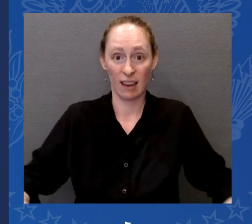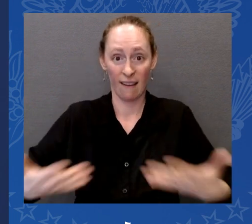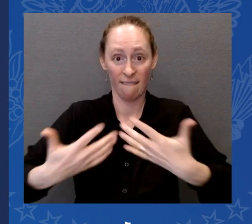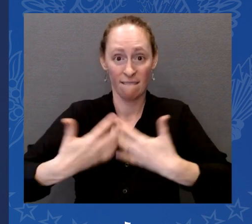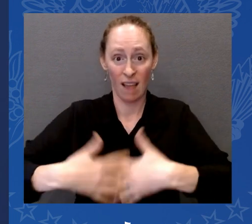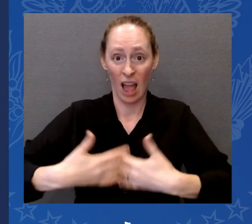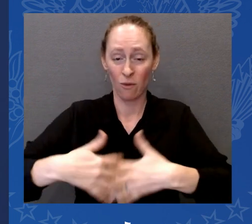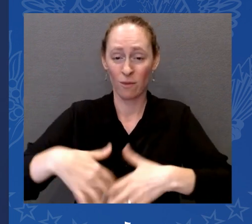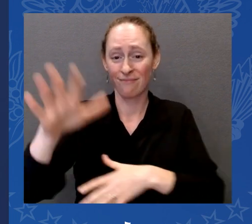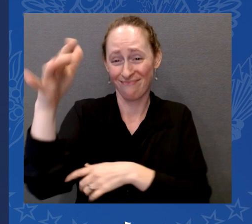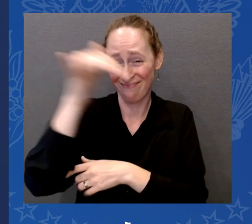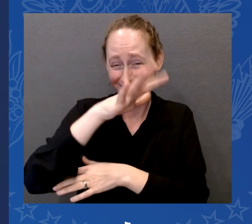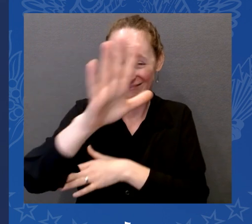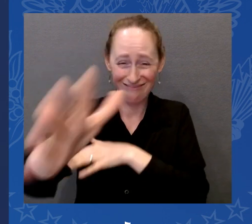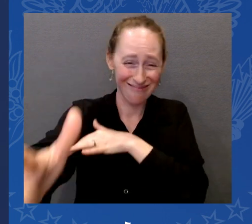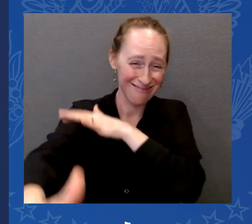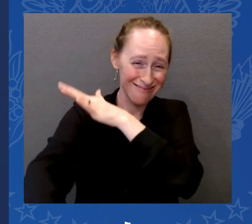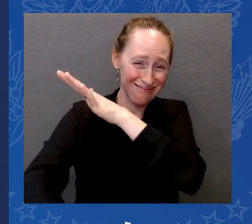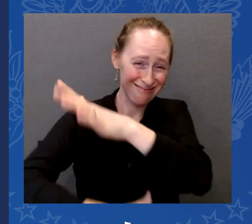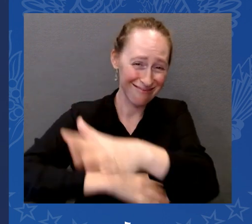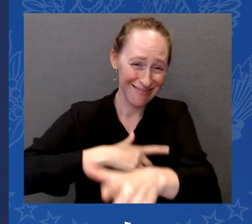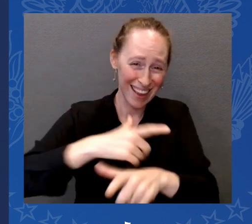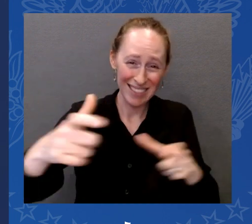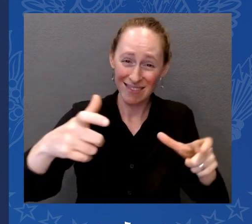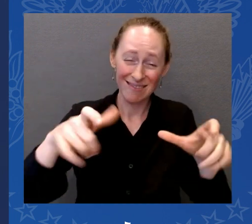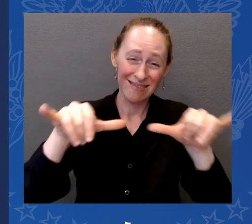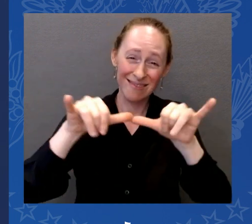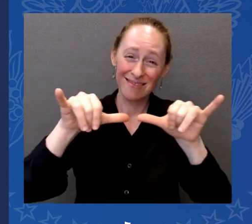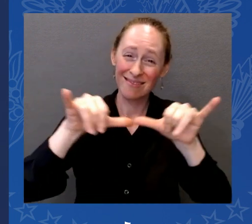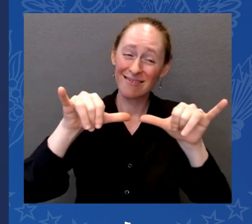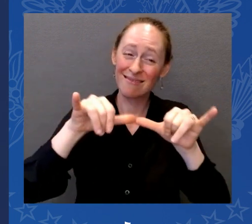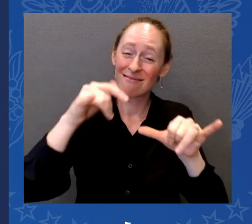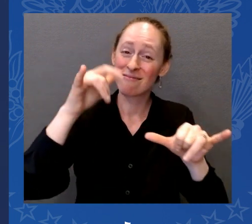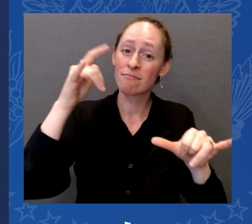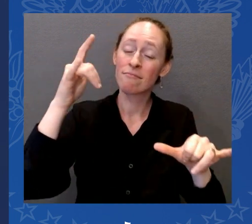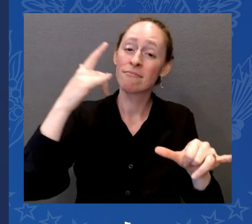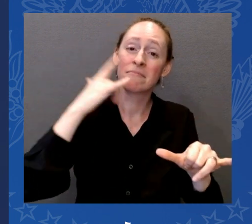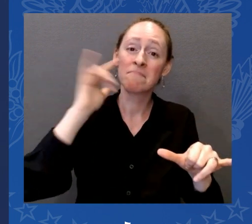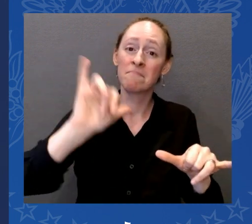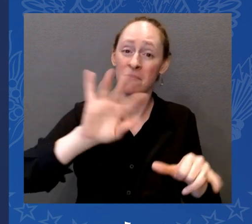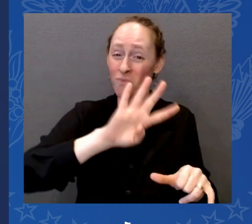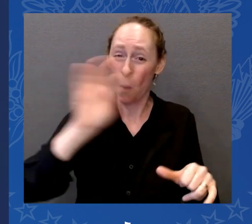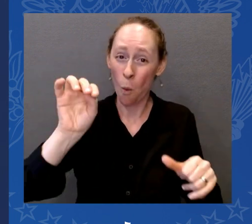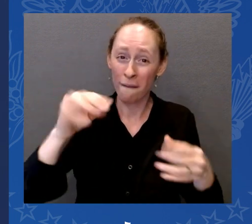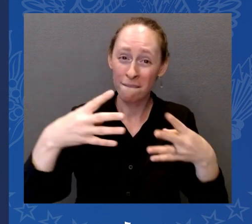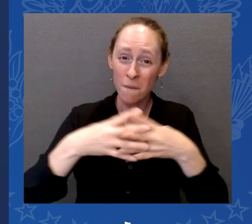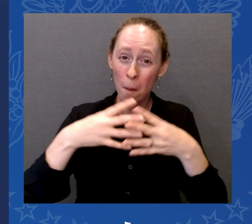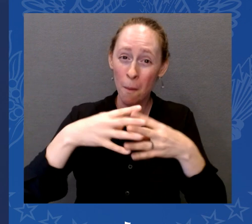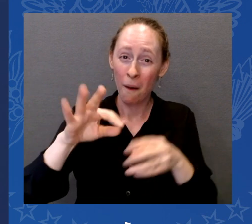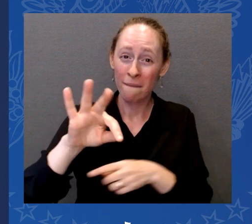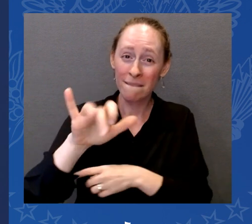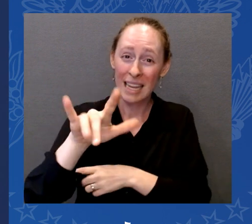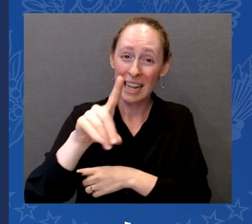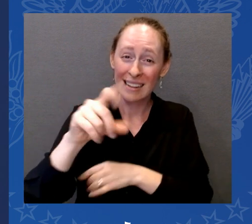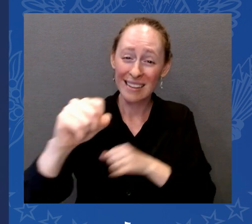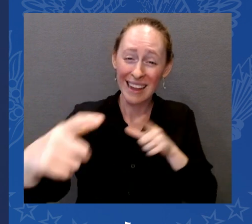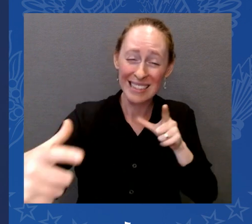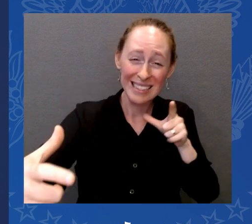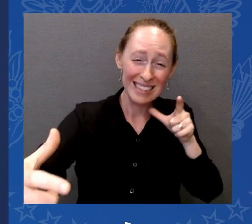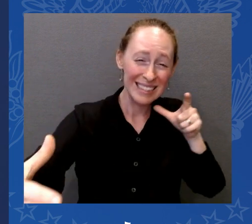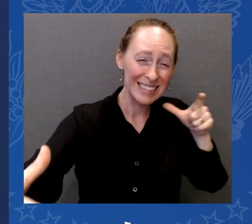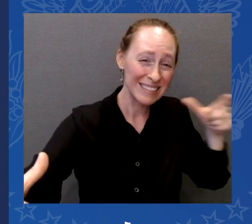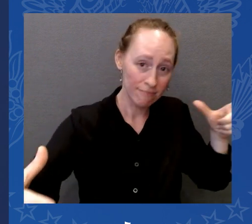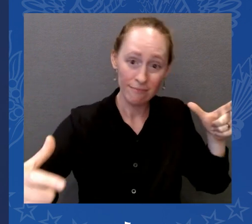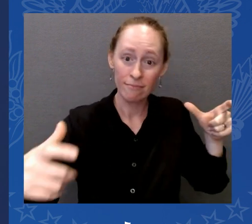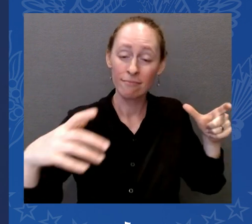fit the Carrier Dome 4 times inside it and still have space left over. And we're going to, this is amazing. What's that going to happen here?